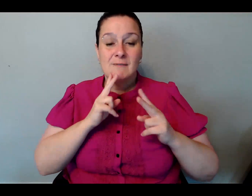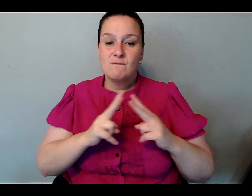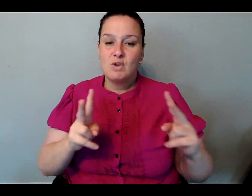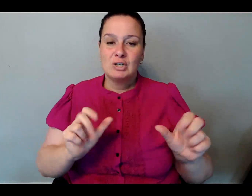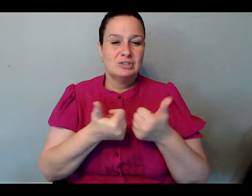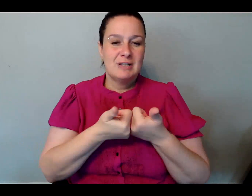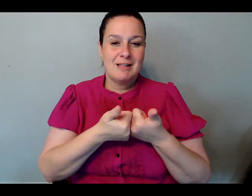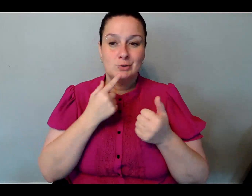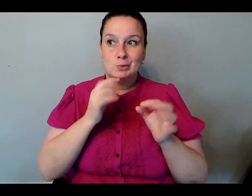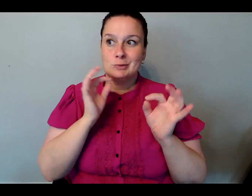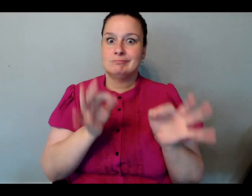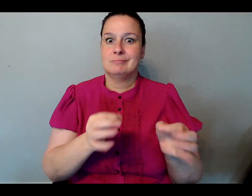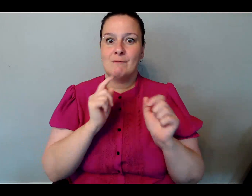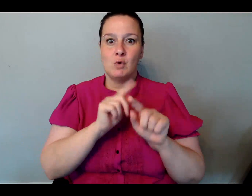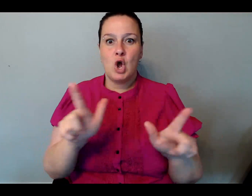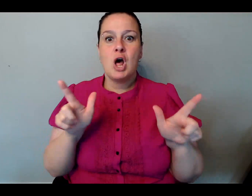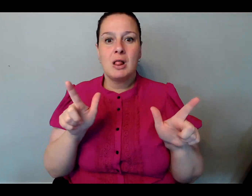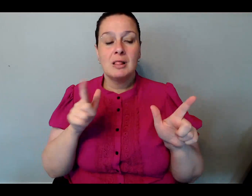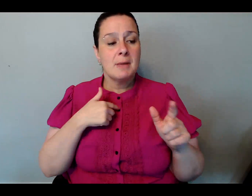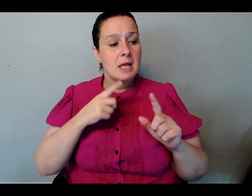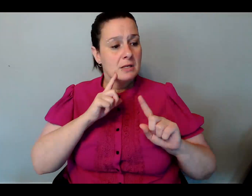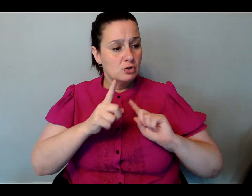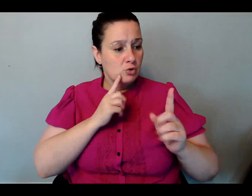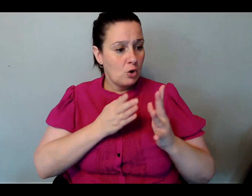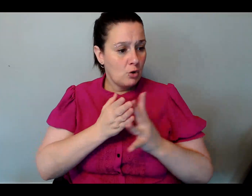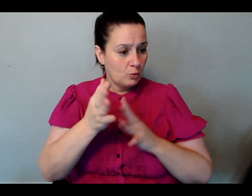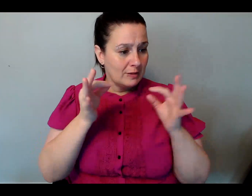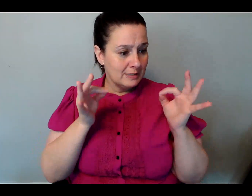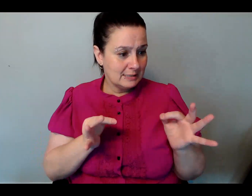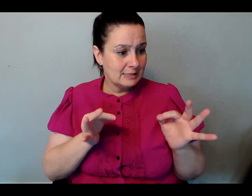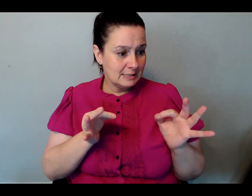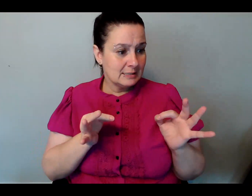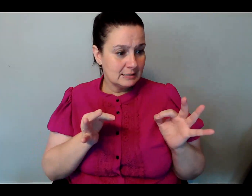difficult. But being able to talk through these decisions is really important.